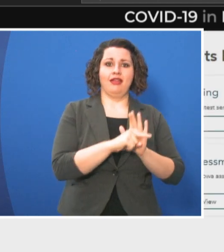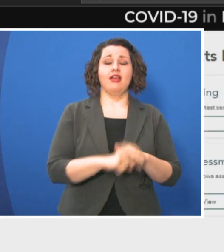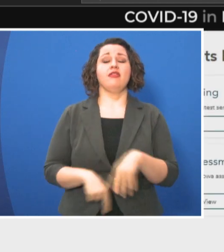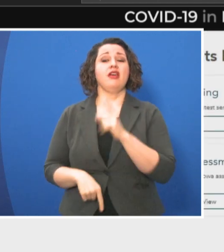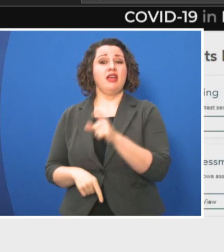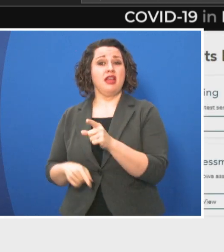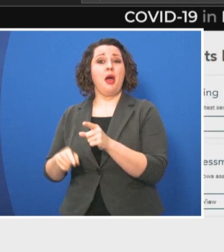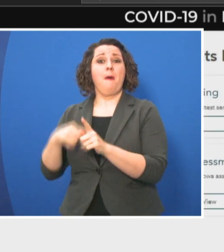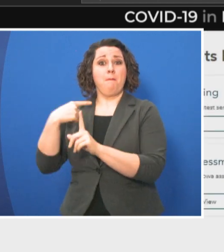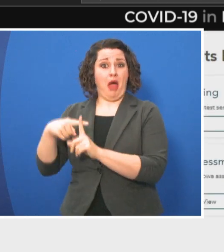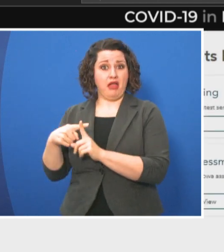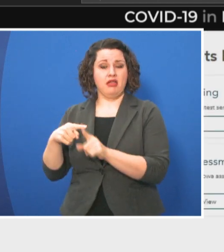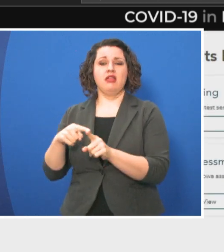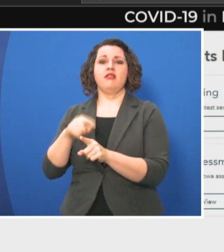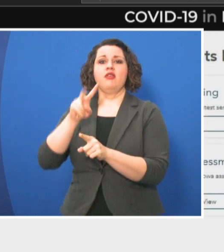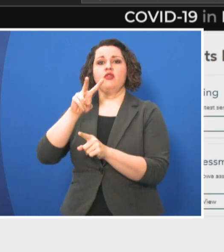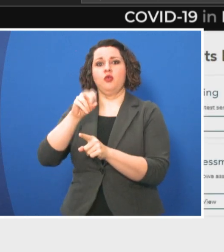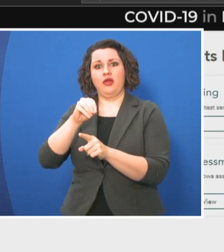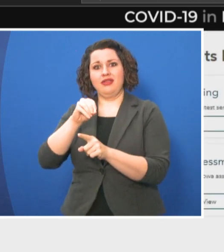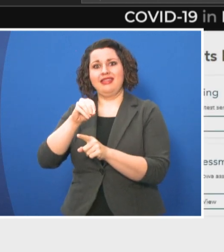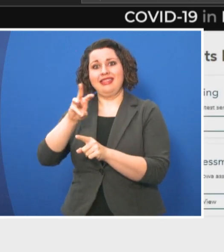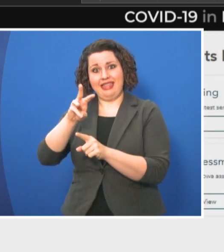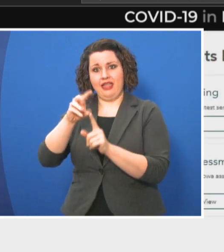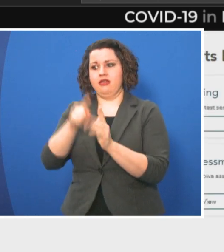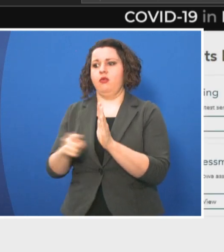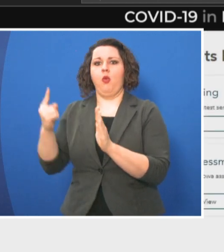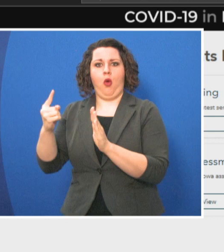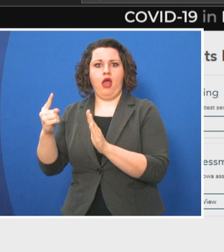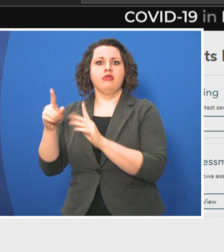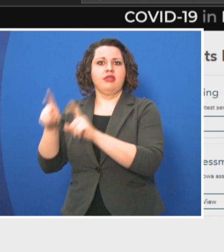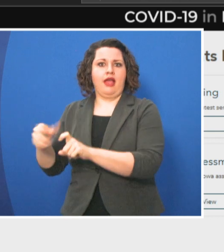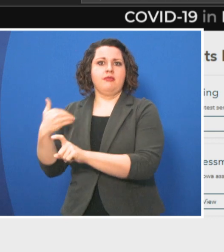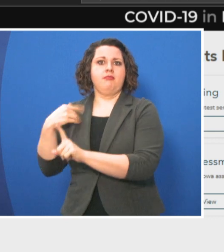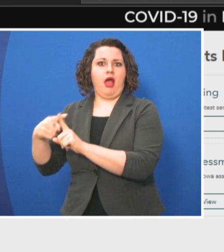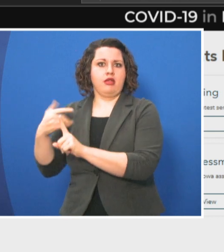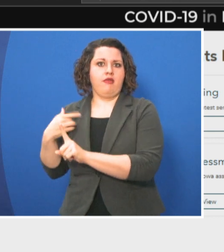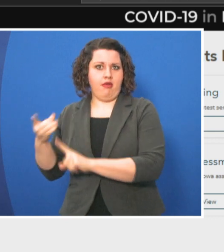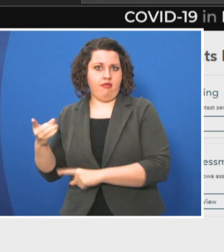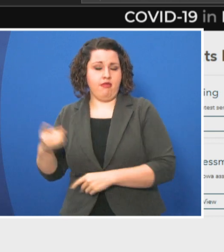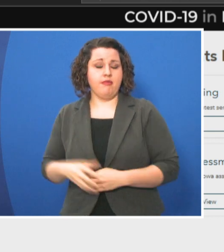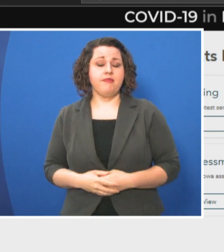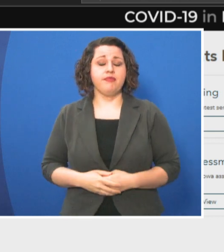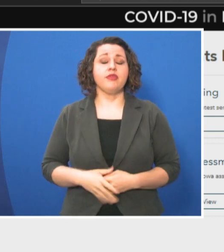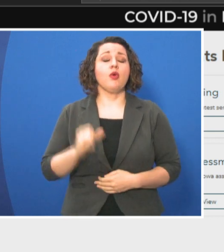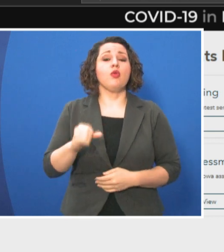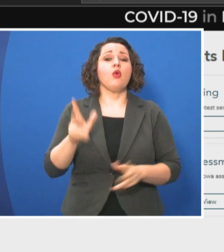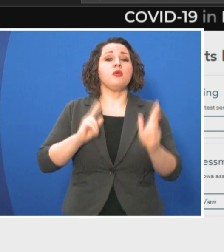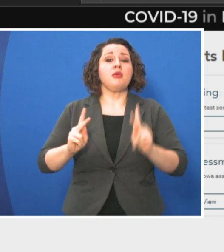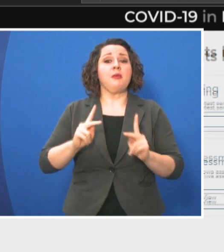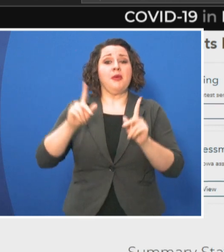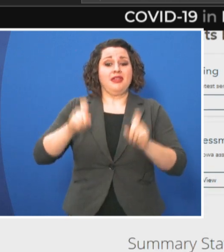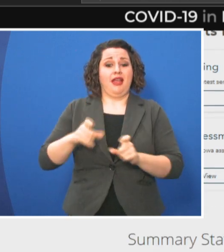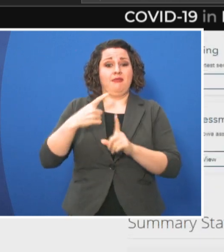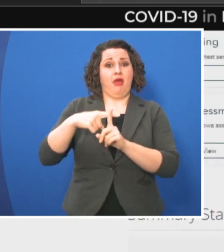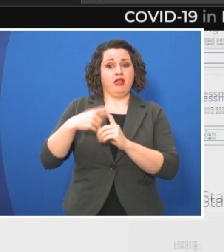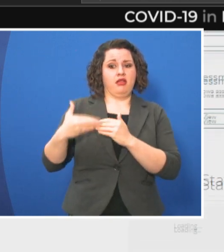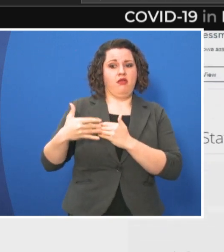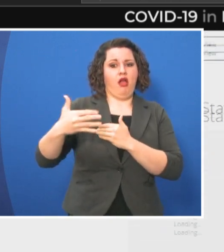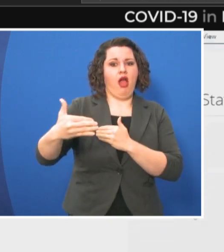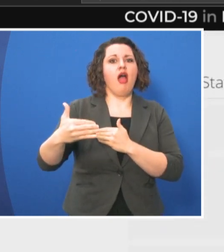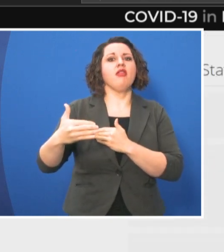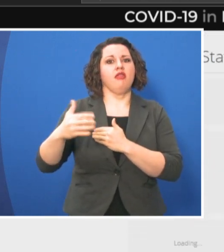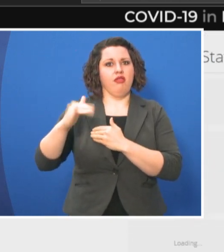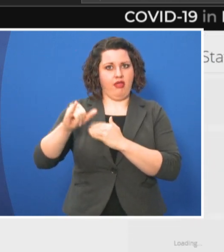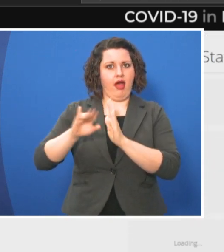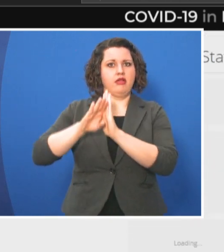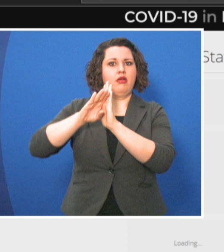who test positive. We've also seen the percentage of individuals testing positive over time decrease